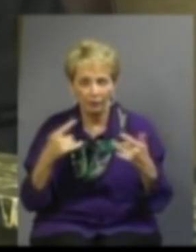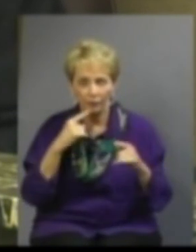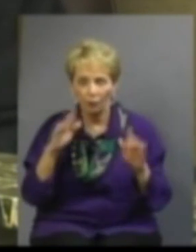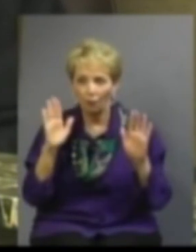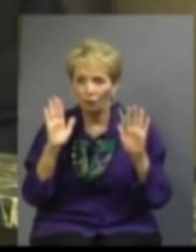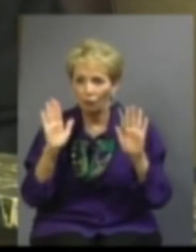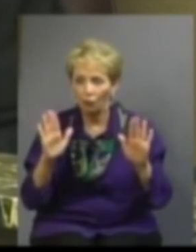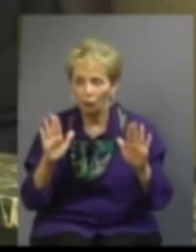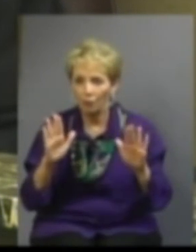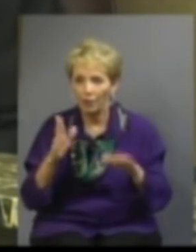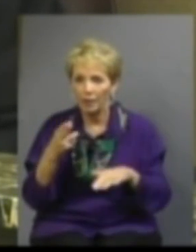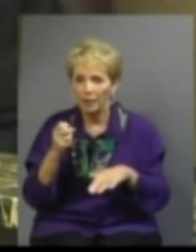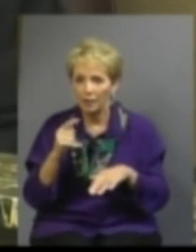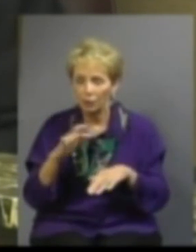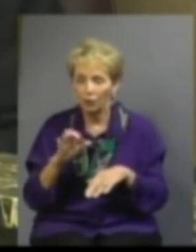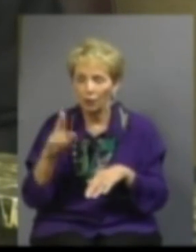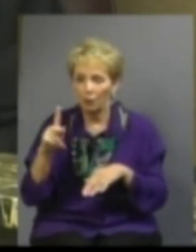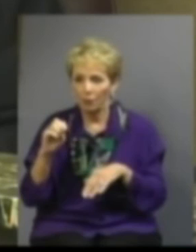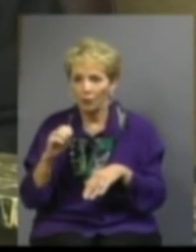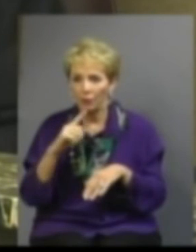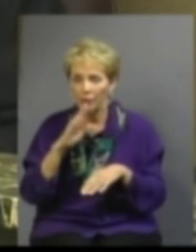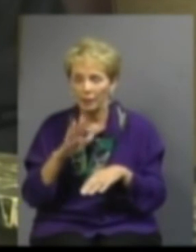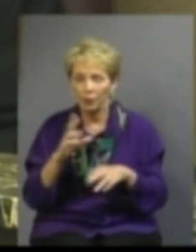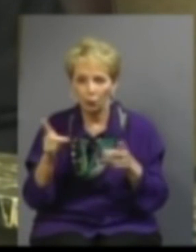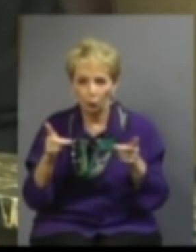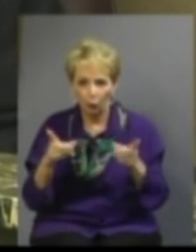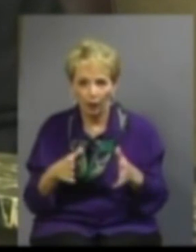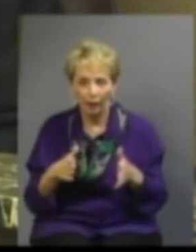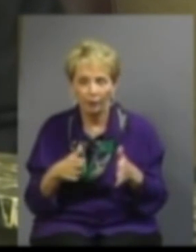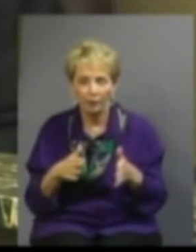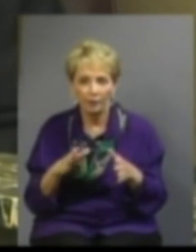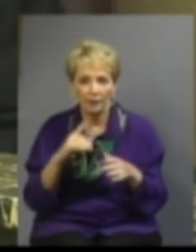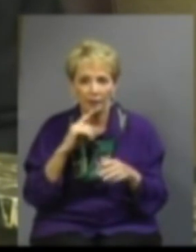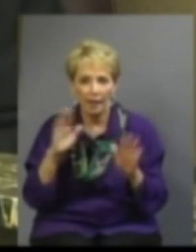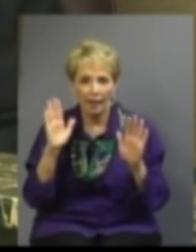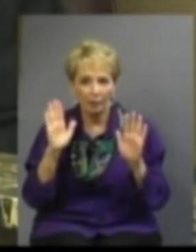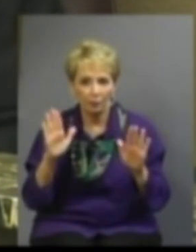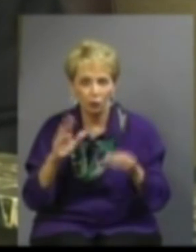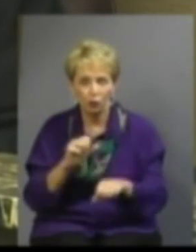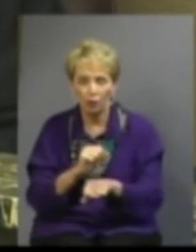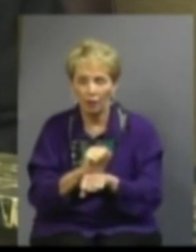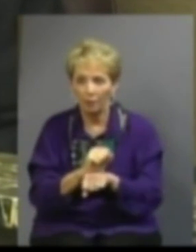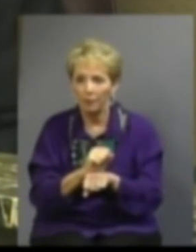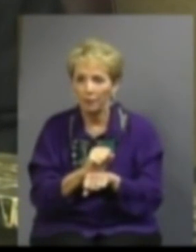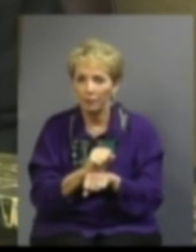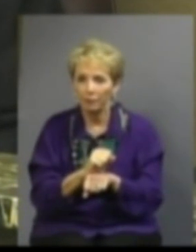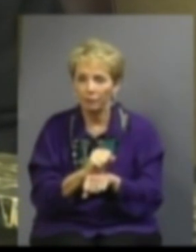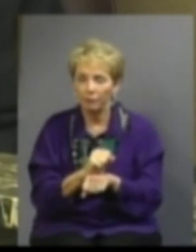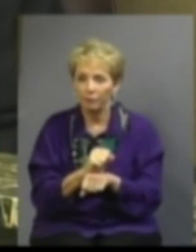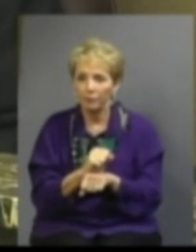phenomenal. Historic Burke and its director did an absolute great job.